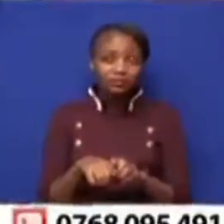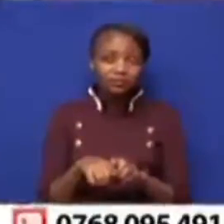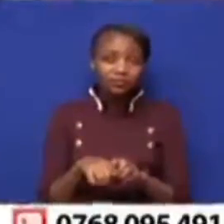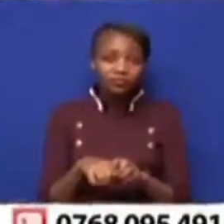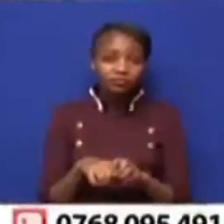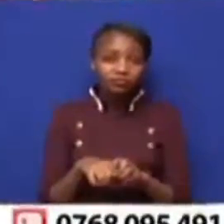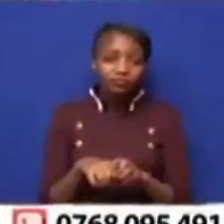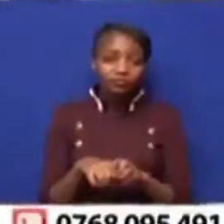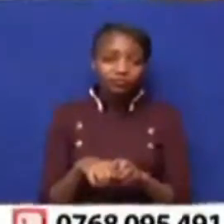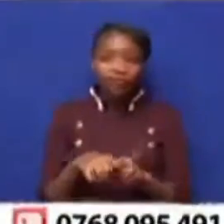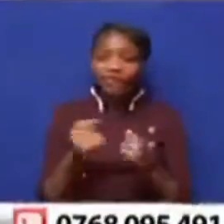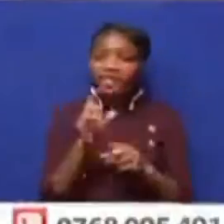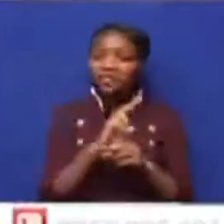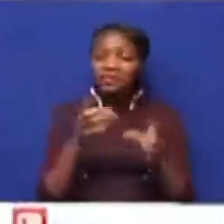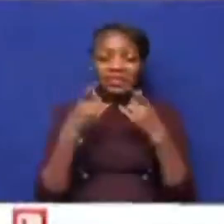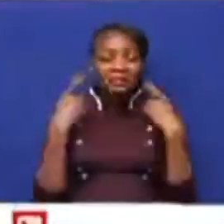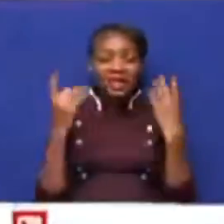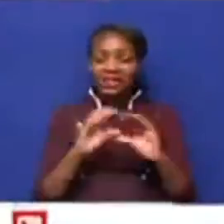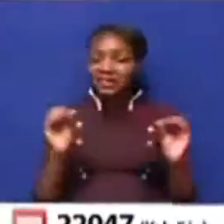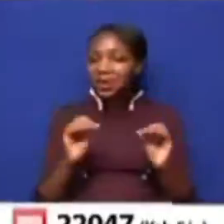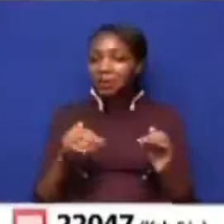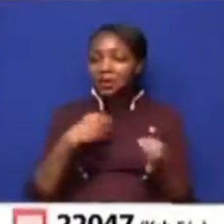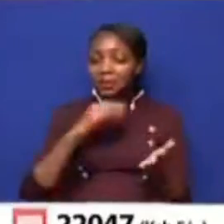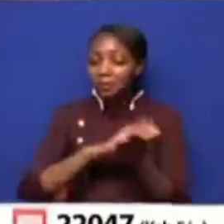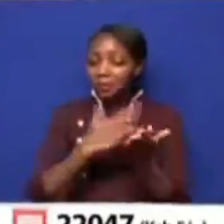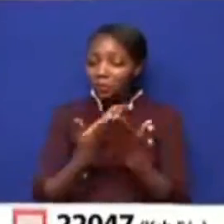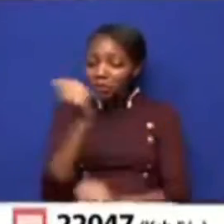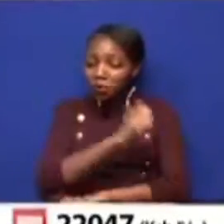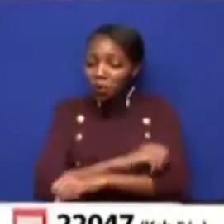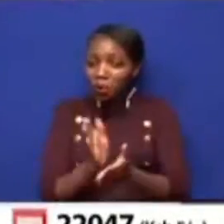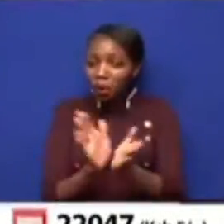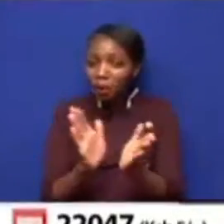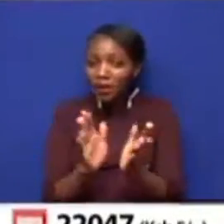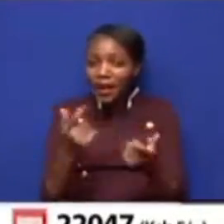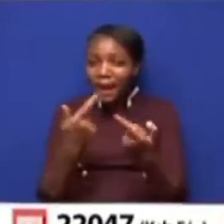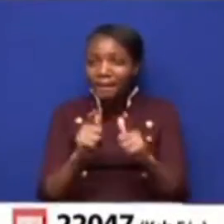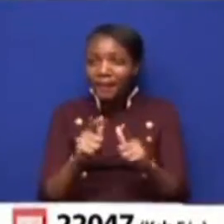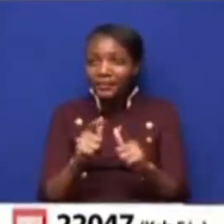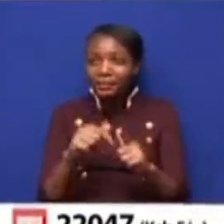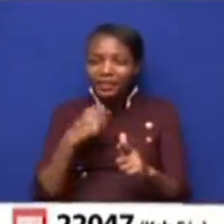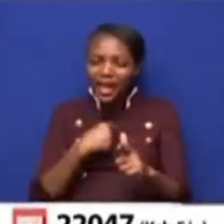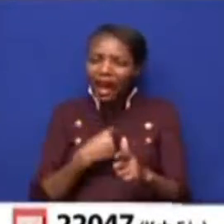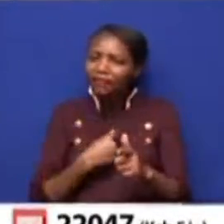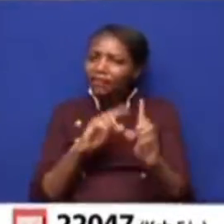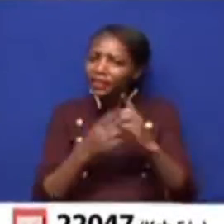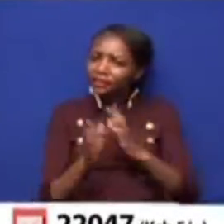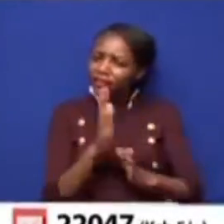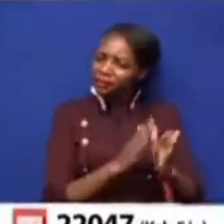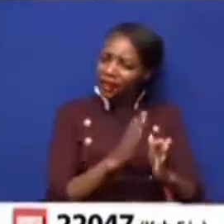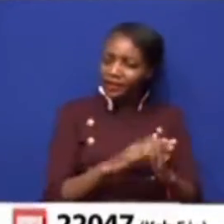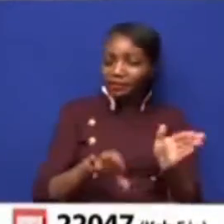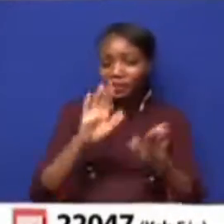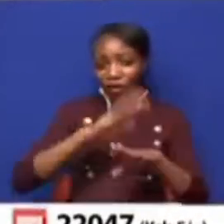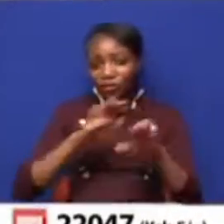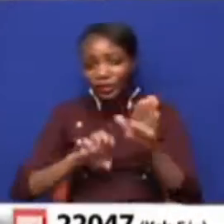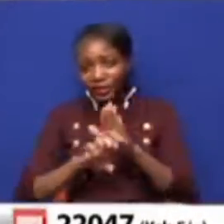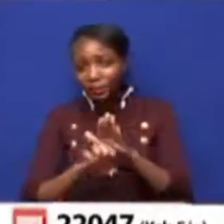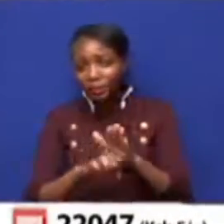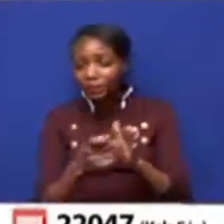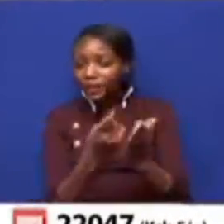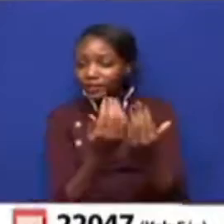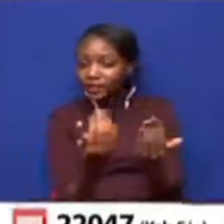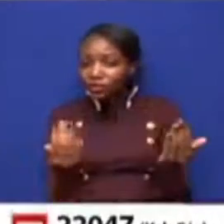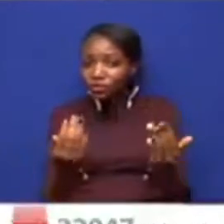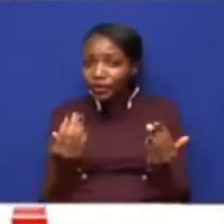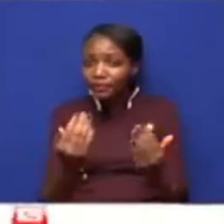Na hata hawavai mask. Sifunguriwe, lakini wafugue na awamu. Kwa mfano, hawa watoto